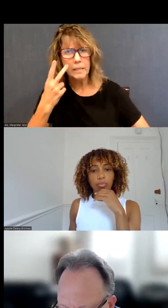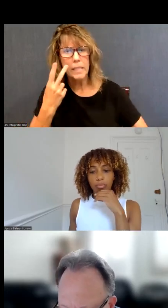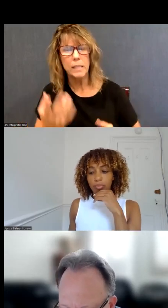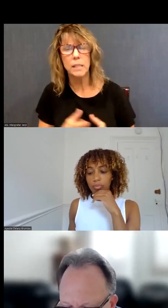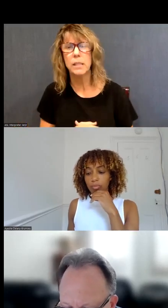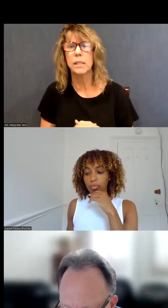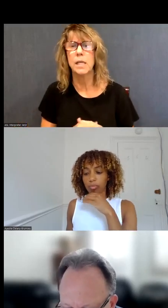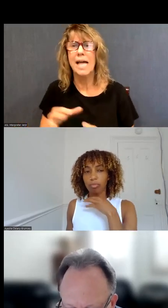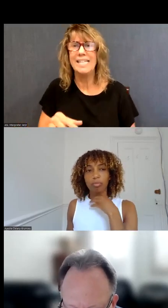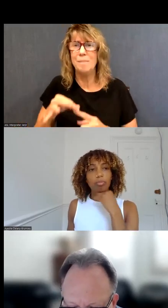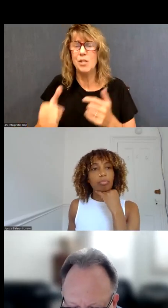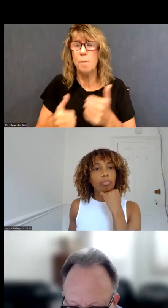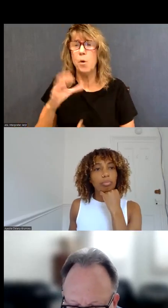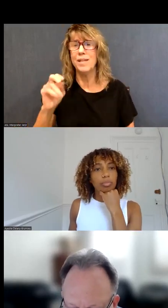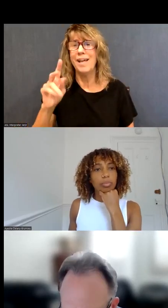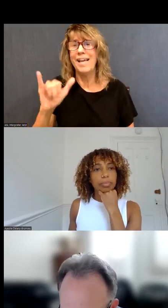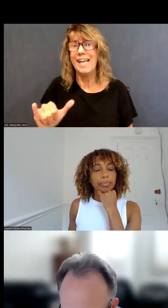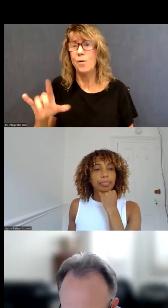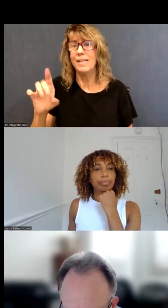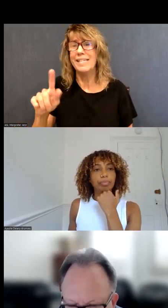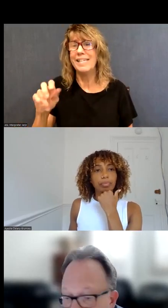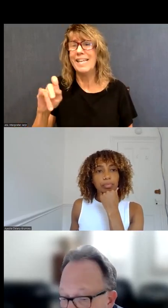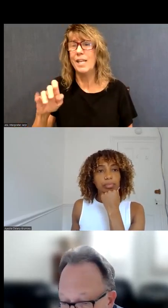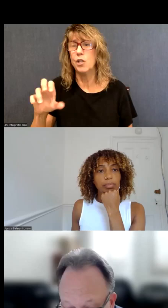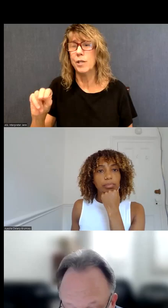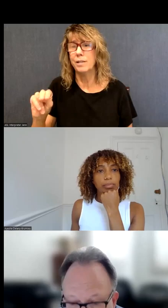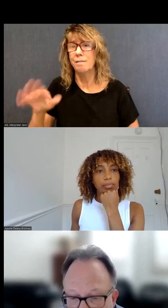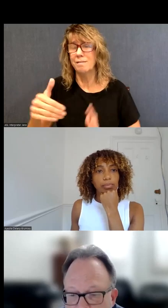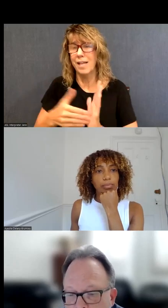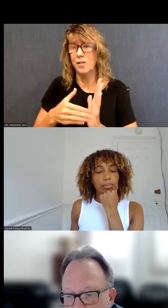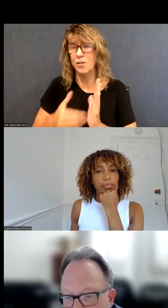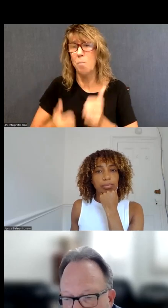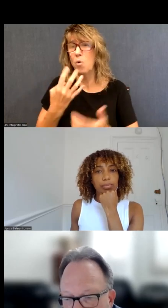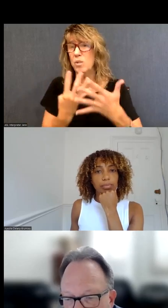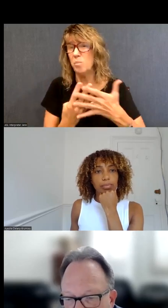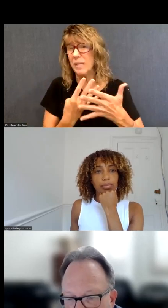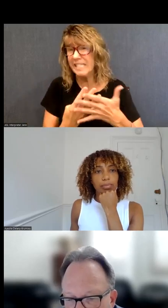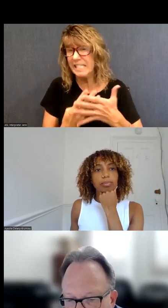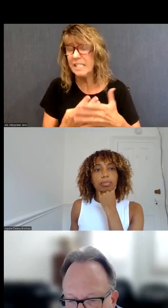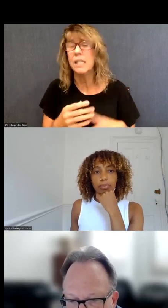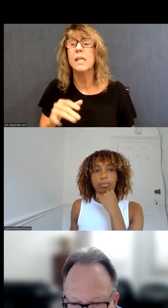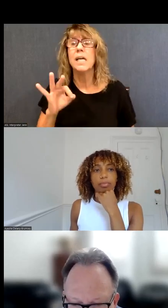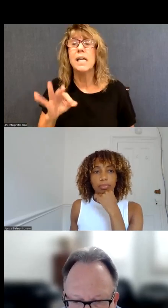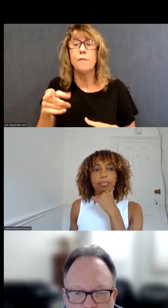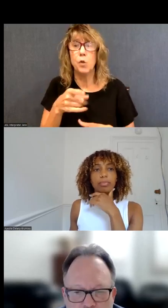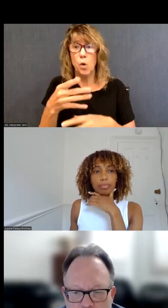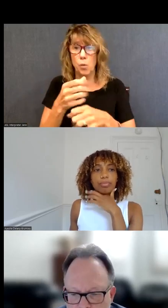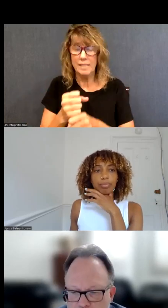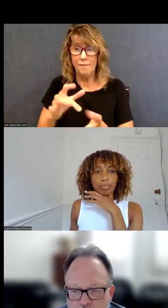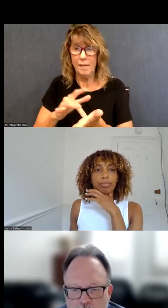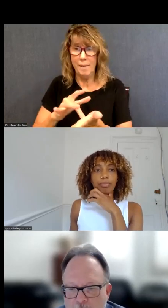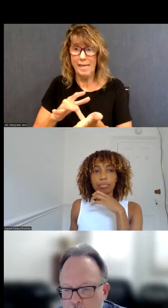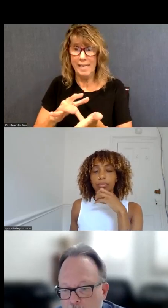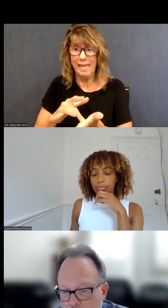most county detention centers across the country, most prisons, if you are receiving medication for